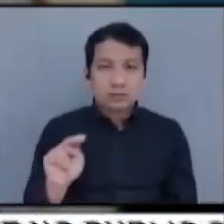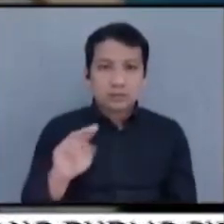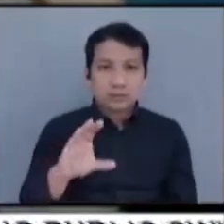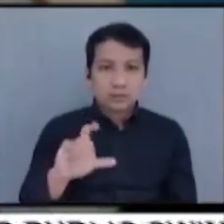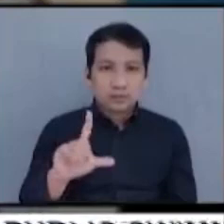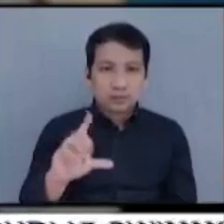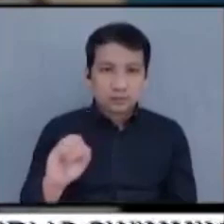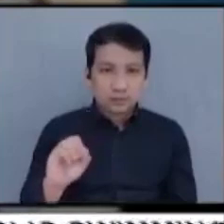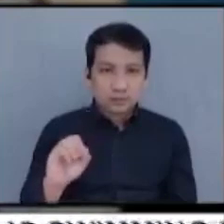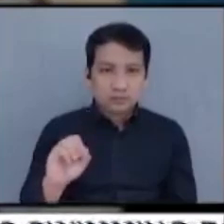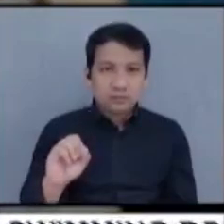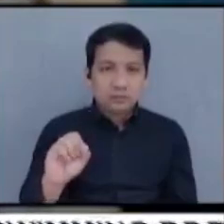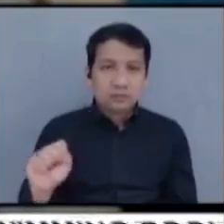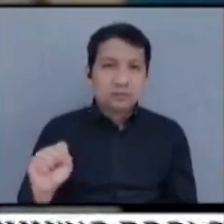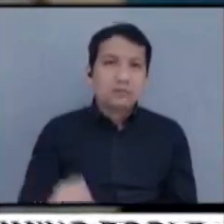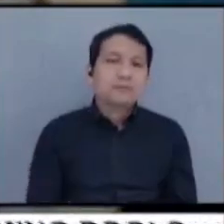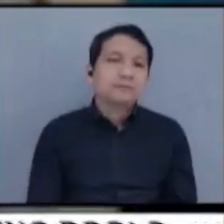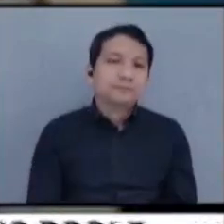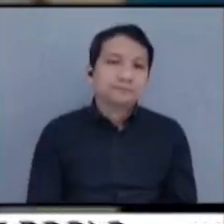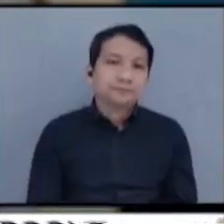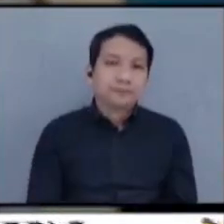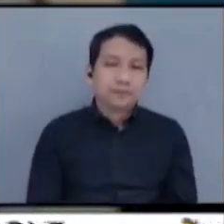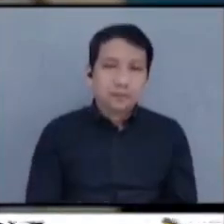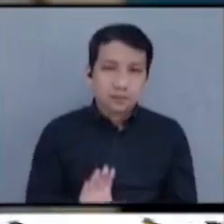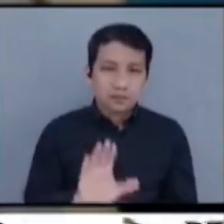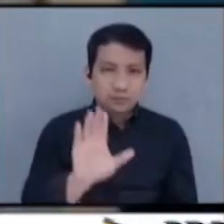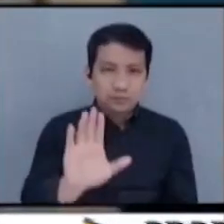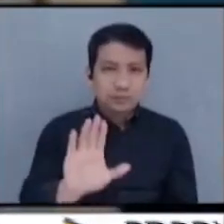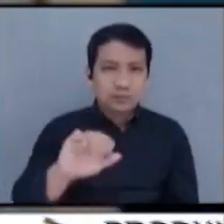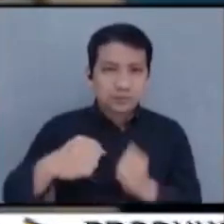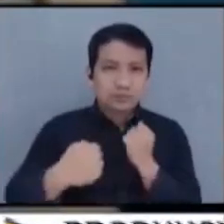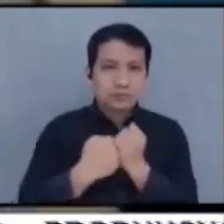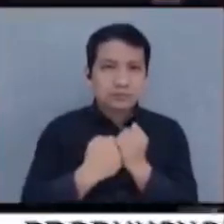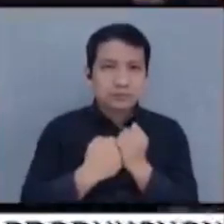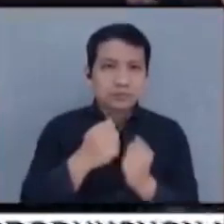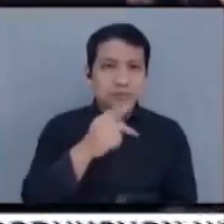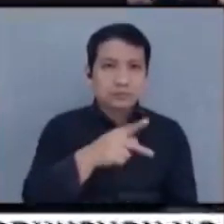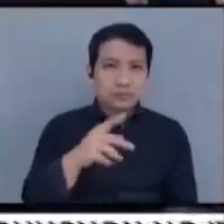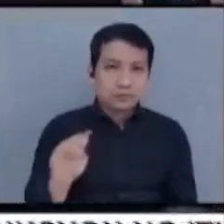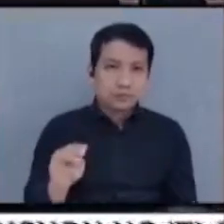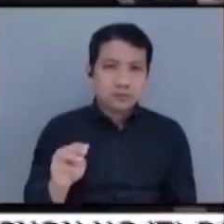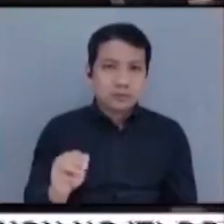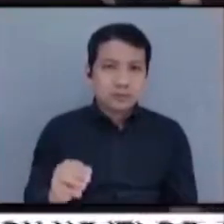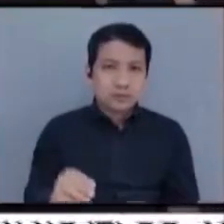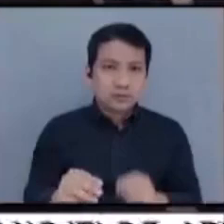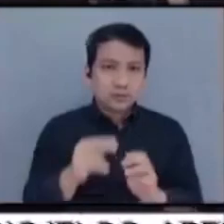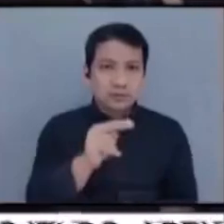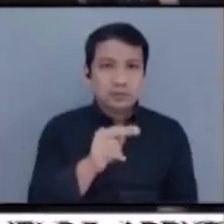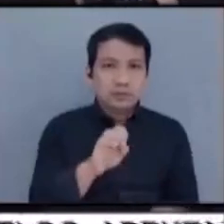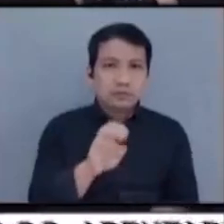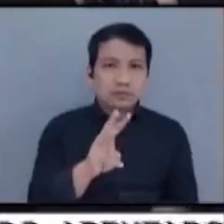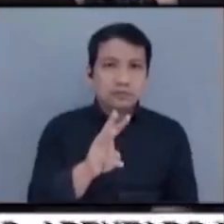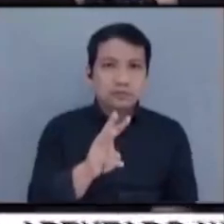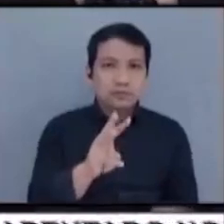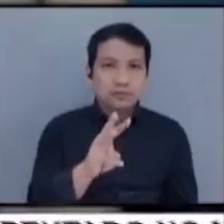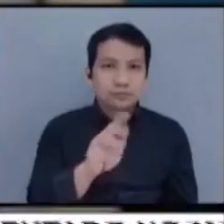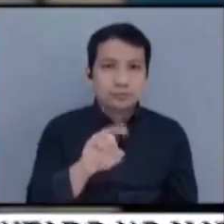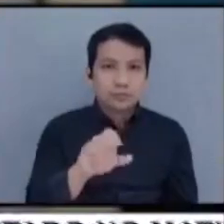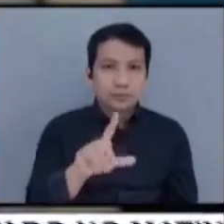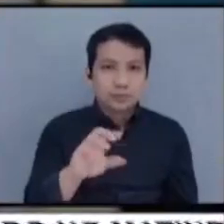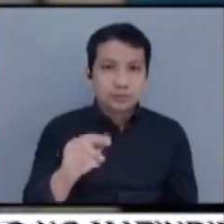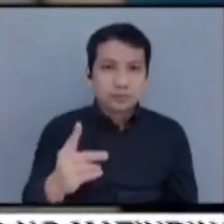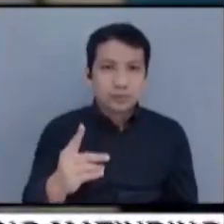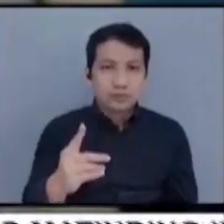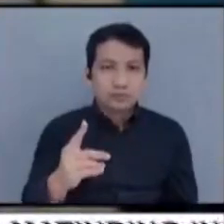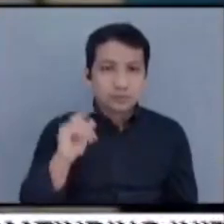Sea. Your support, Mr. Prime Minister, and that of the New Zealand government strengthens the overarching principles